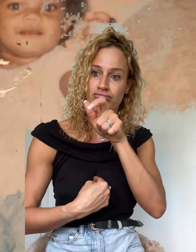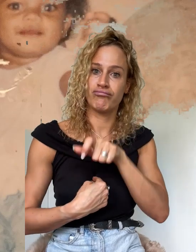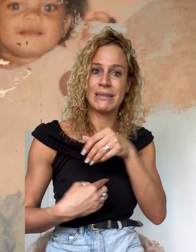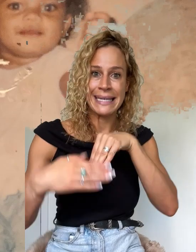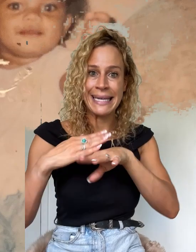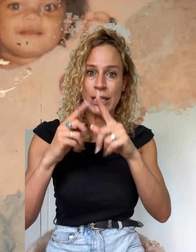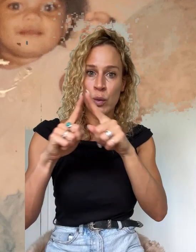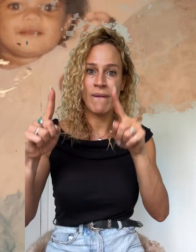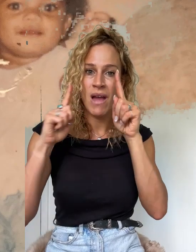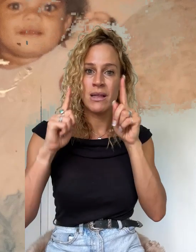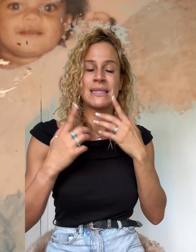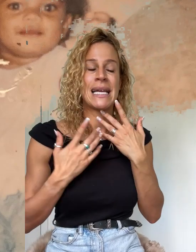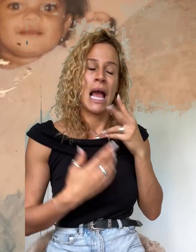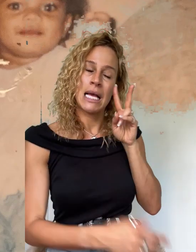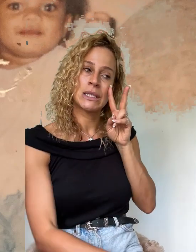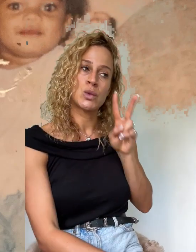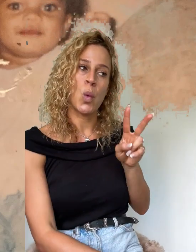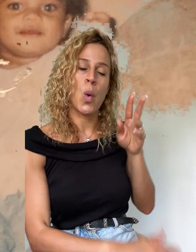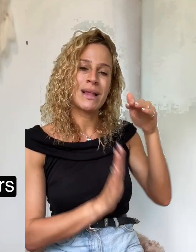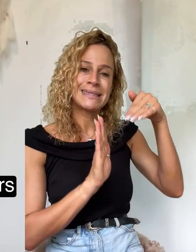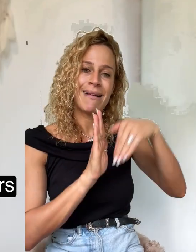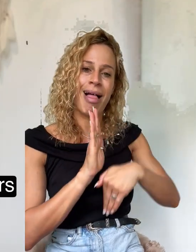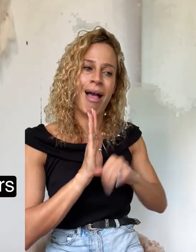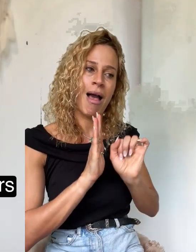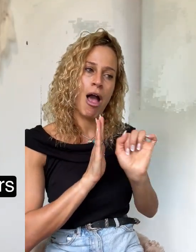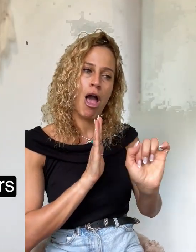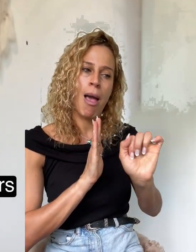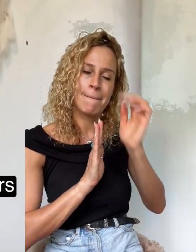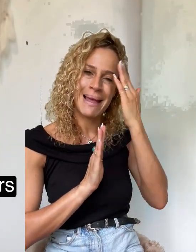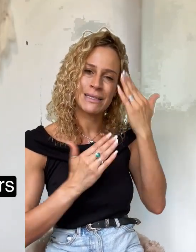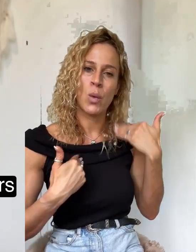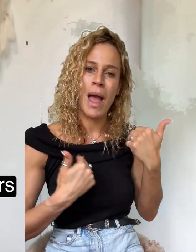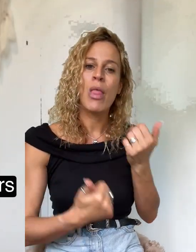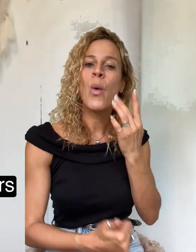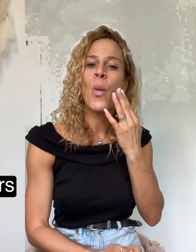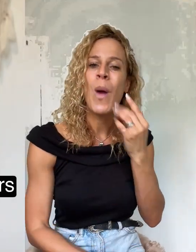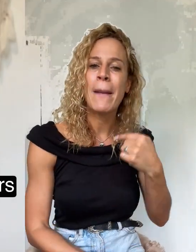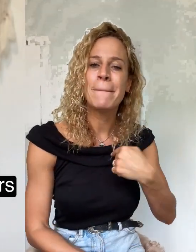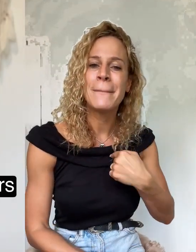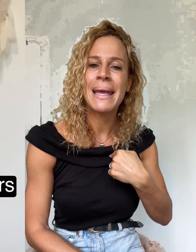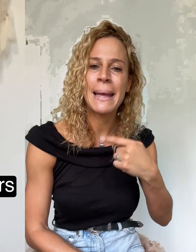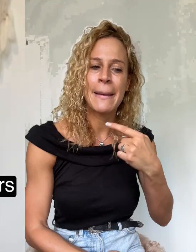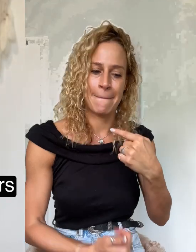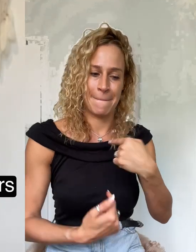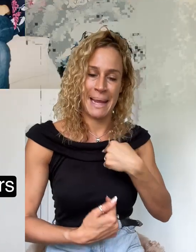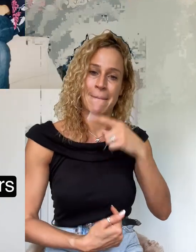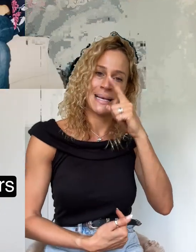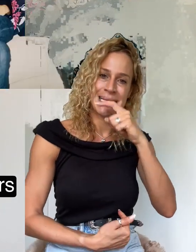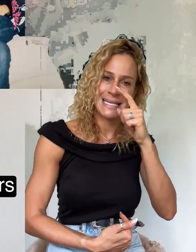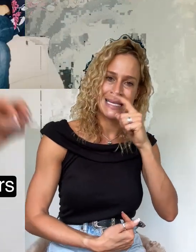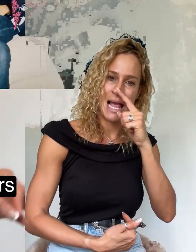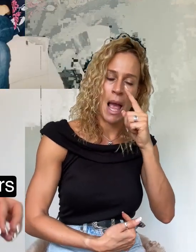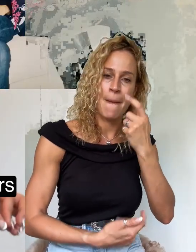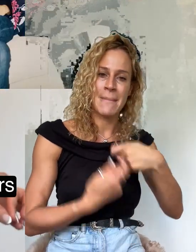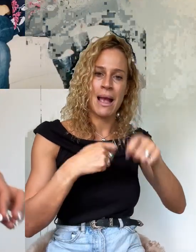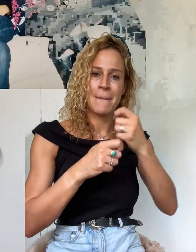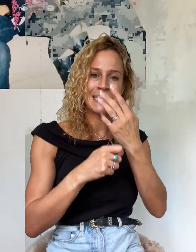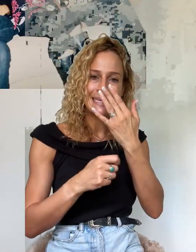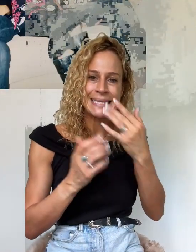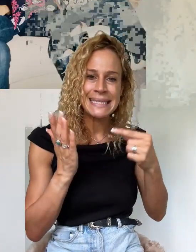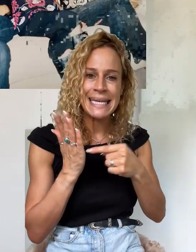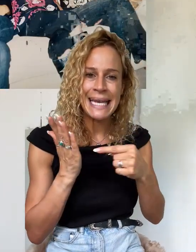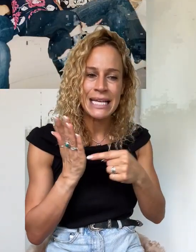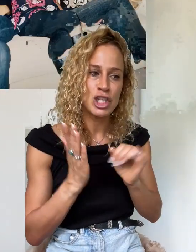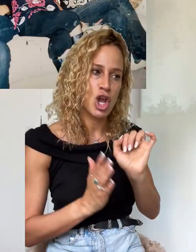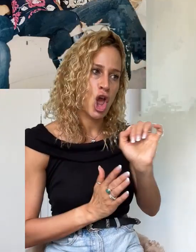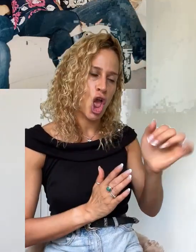I saw the decline in her mental health when me and my sister reached teenage years, and